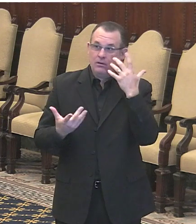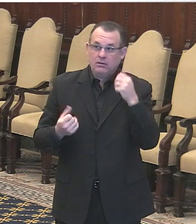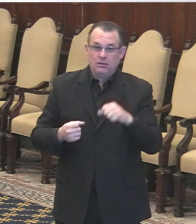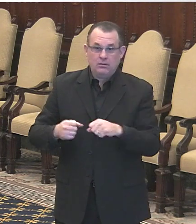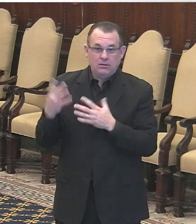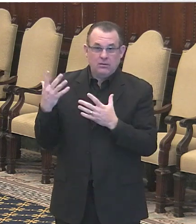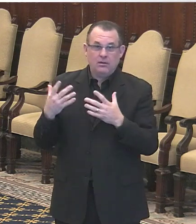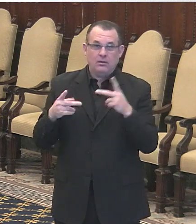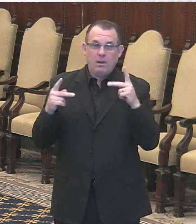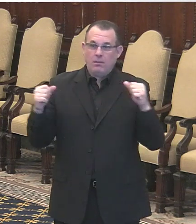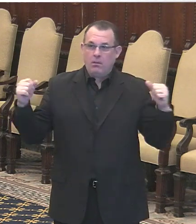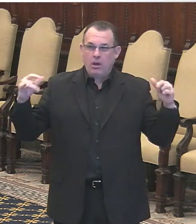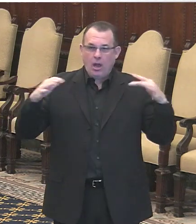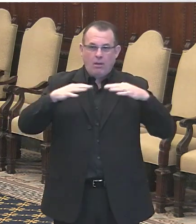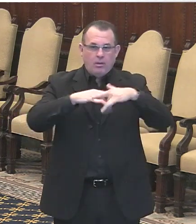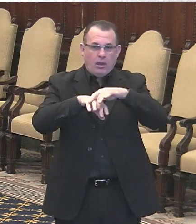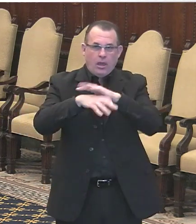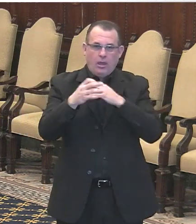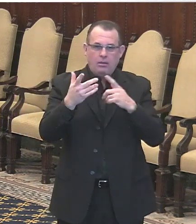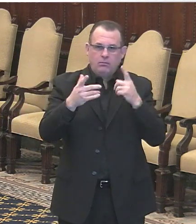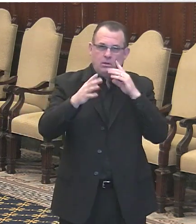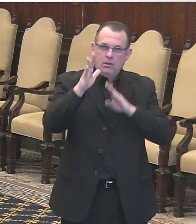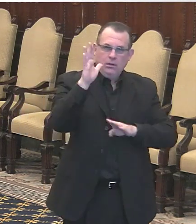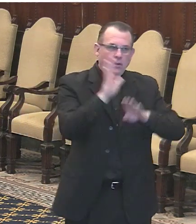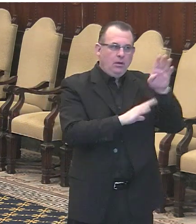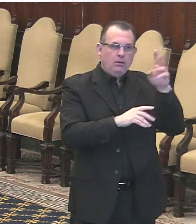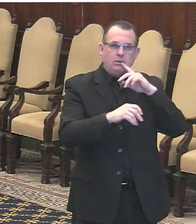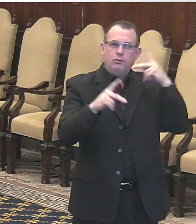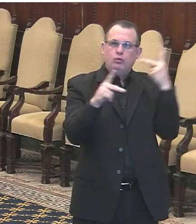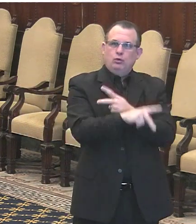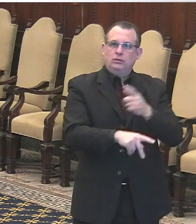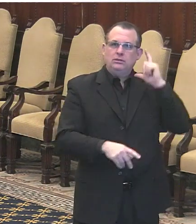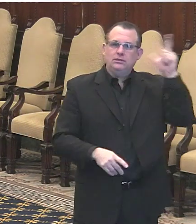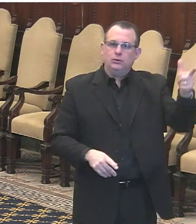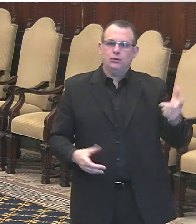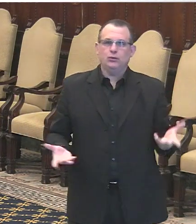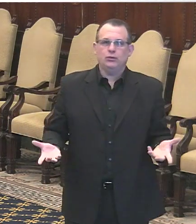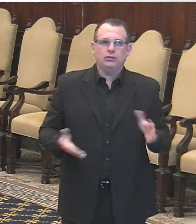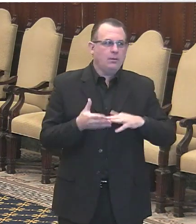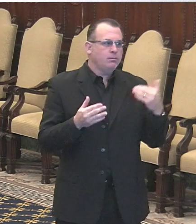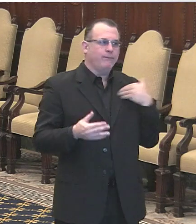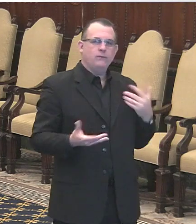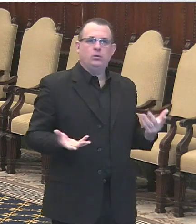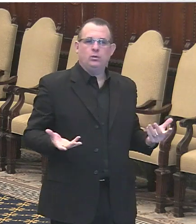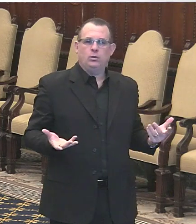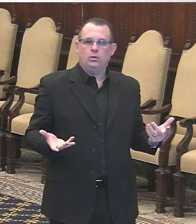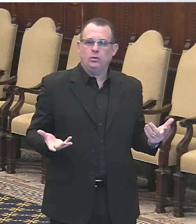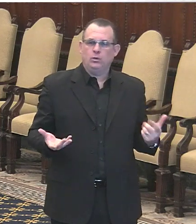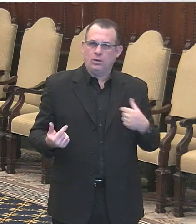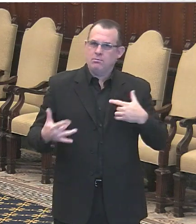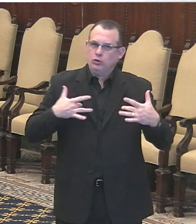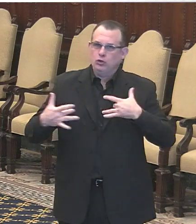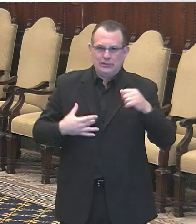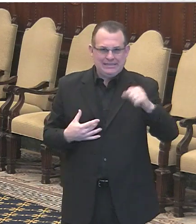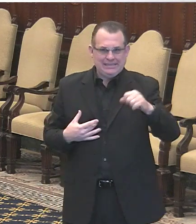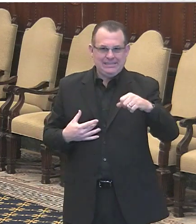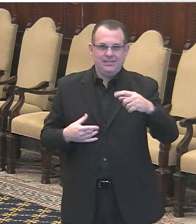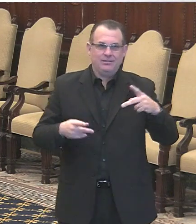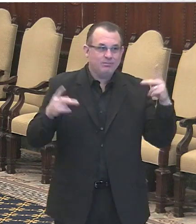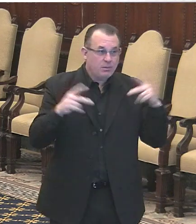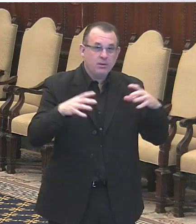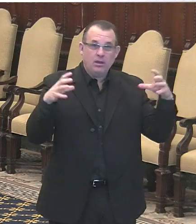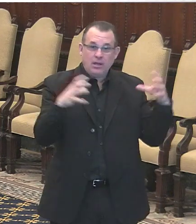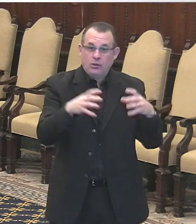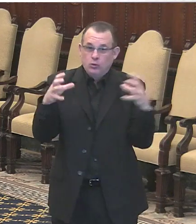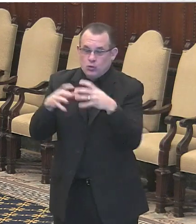much larger than it was before. We could have a huge second wave. So yes, I am concerned about anybody who's doing group activities without masks. How